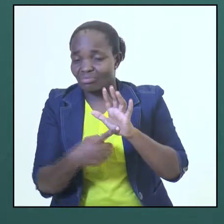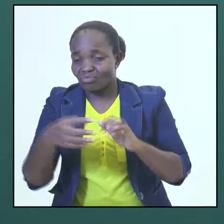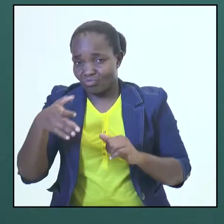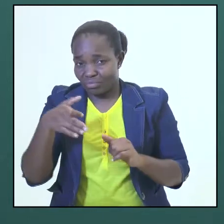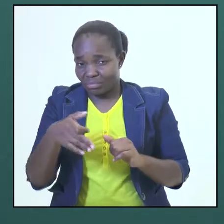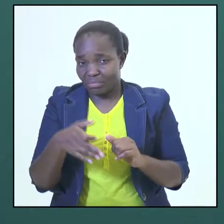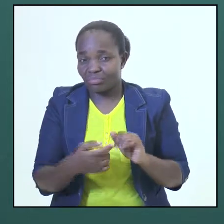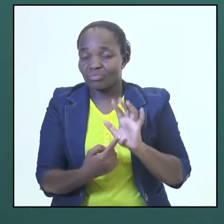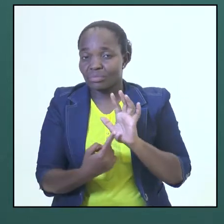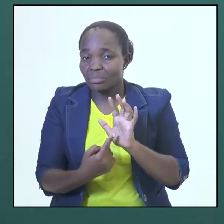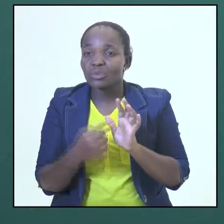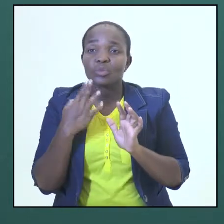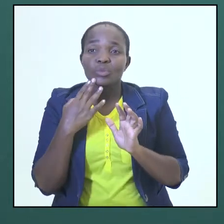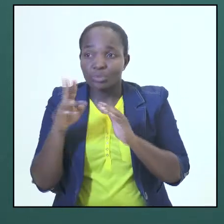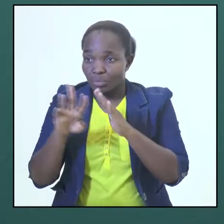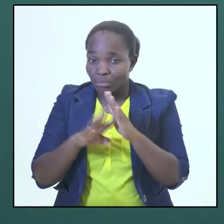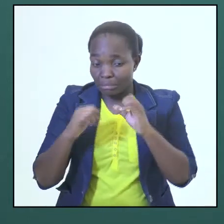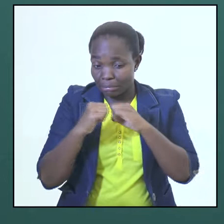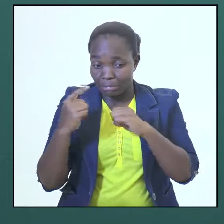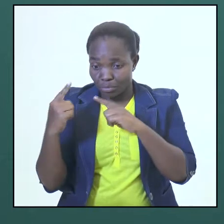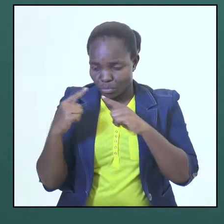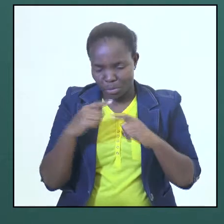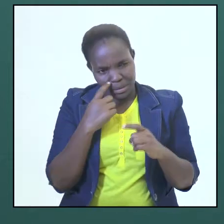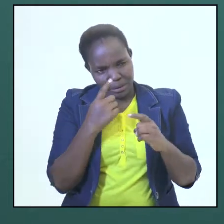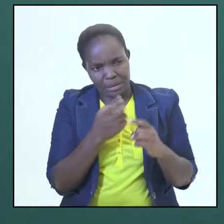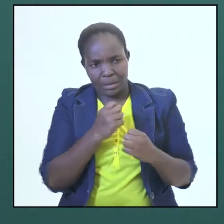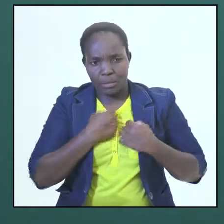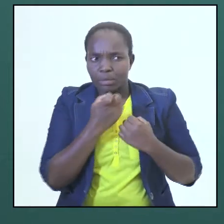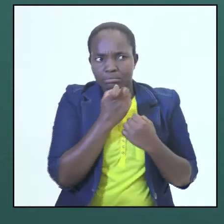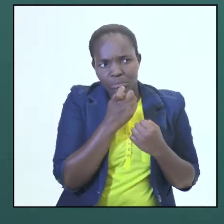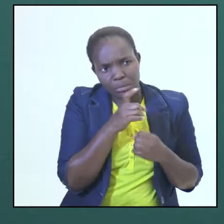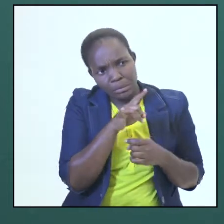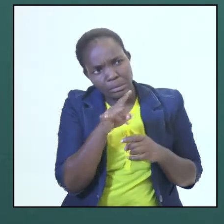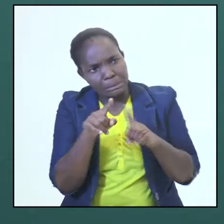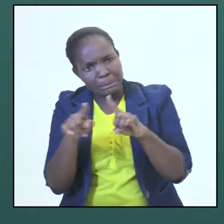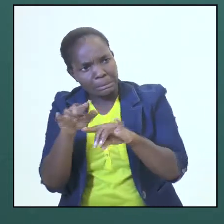Prince Harry decided to come and help save our rhino and its ecosystem.